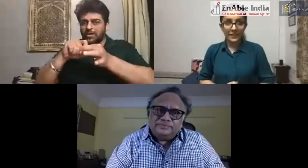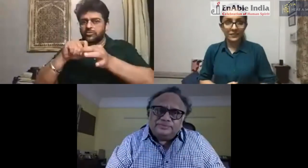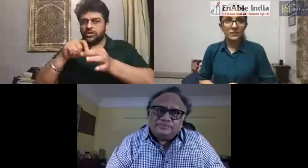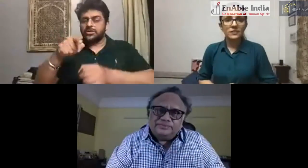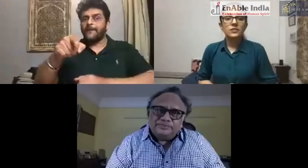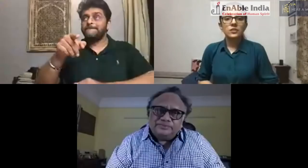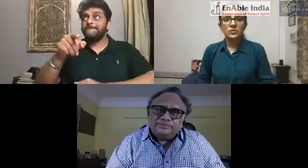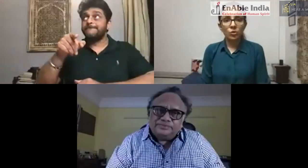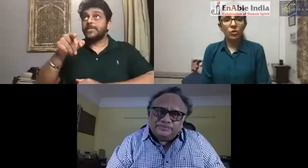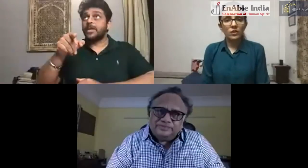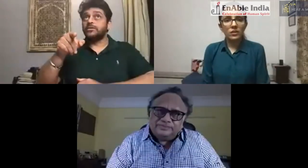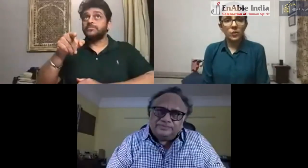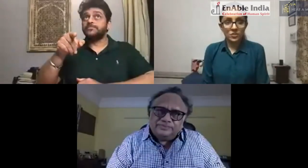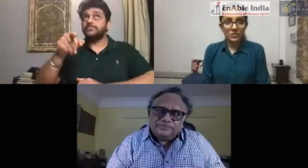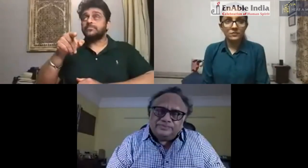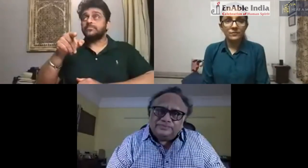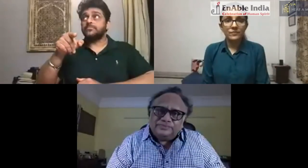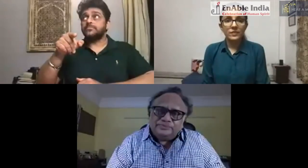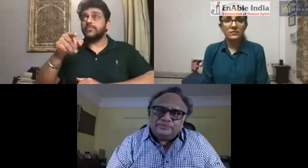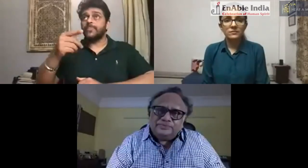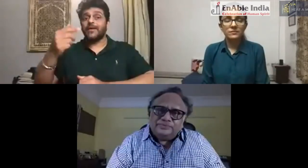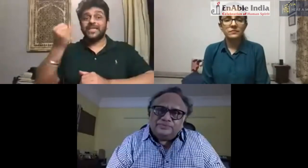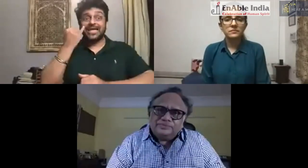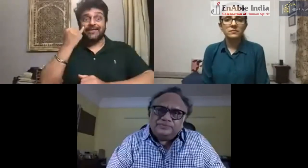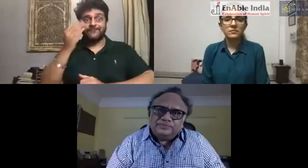All right. So, question: